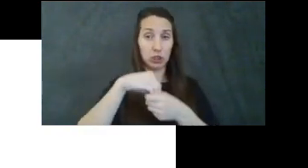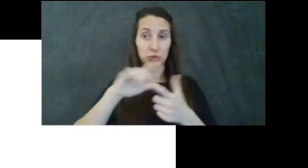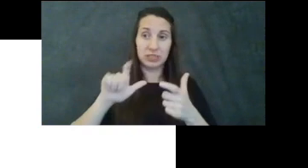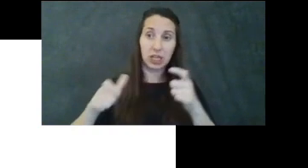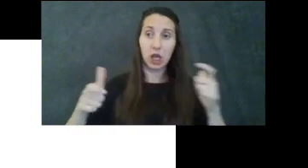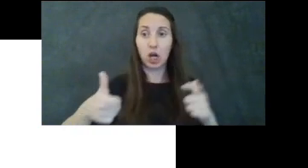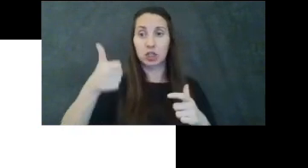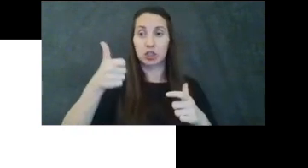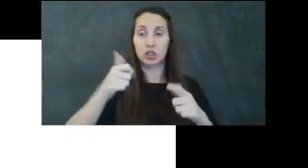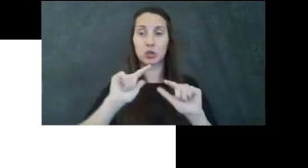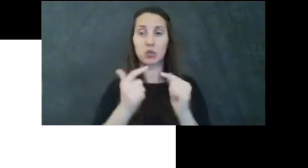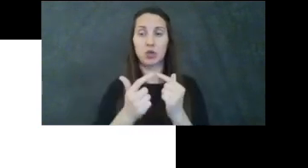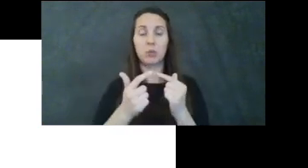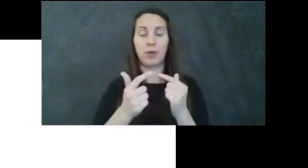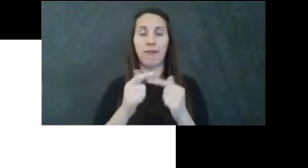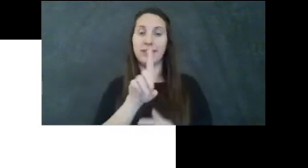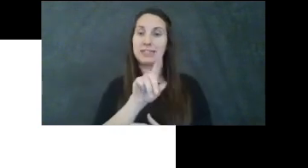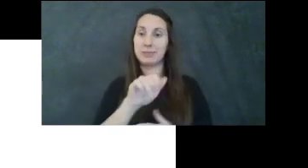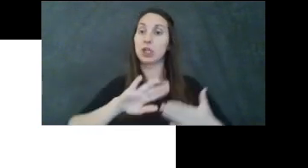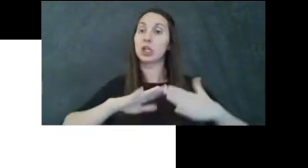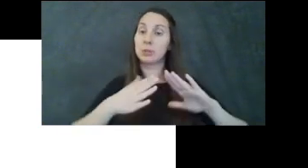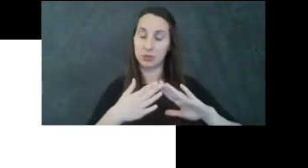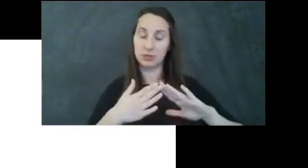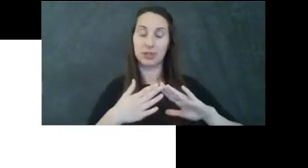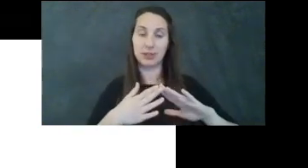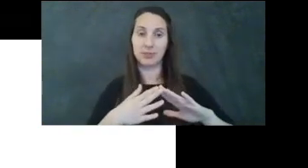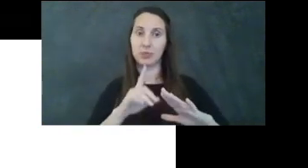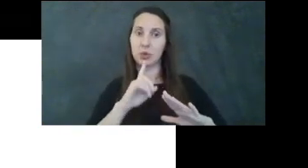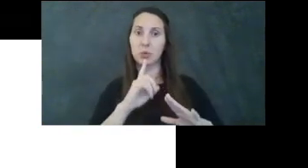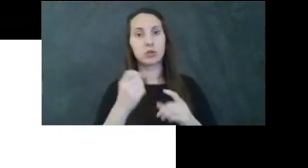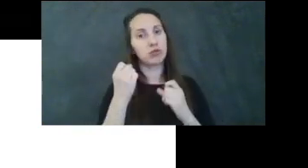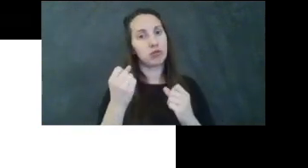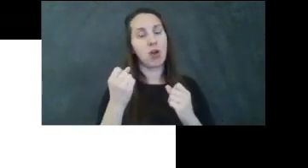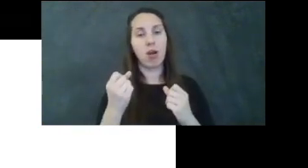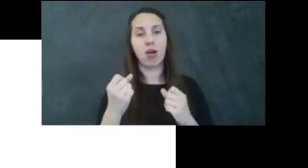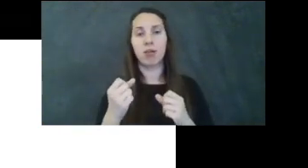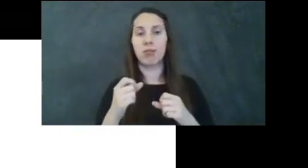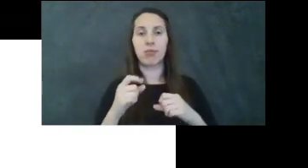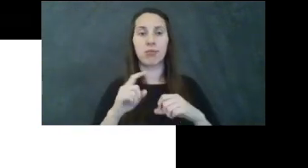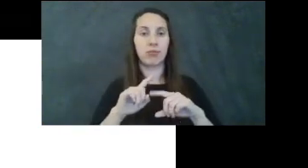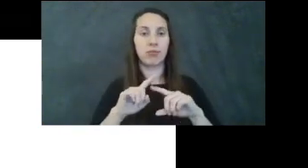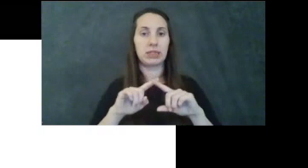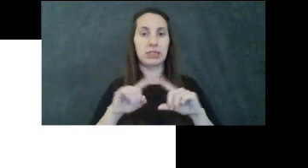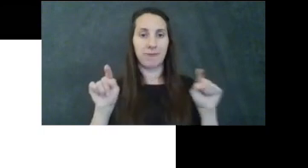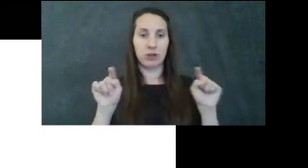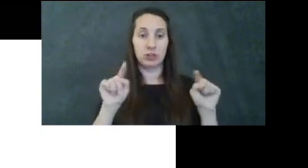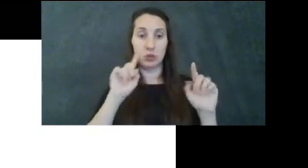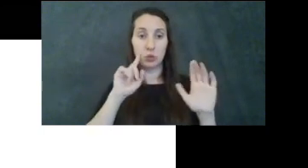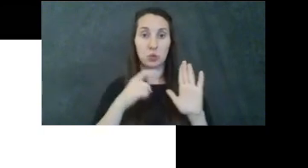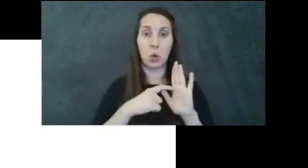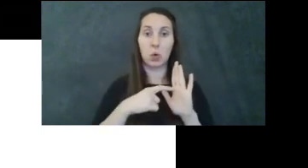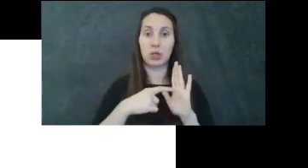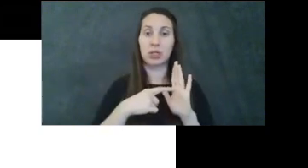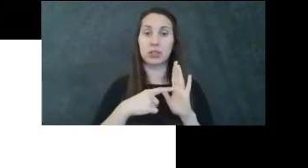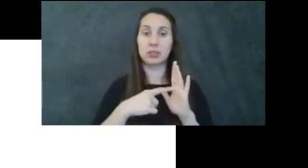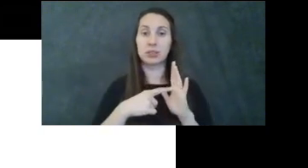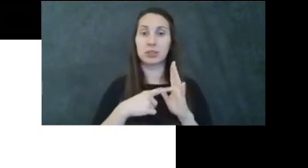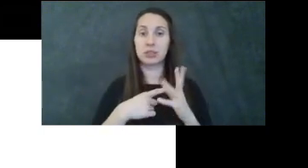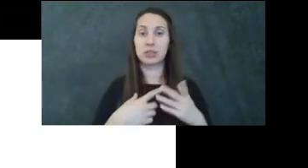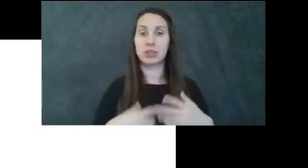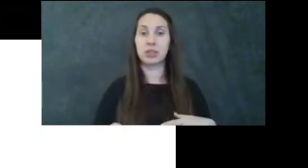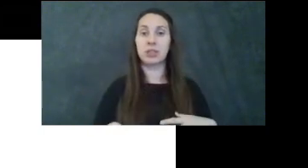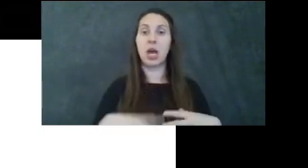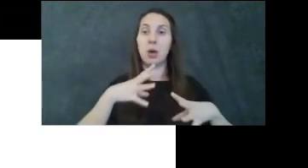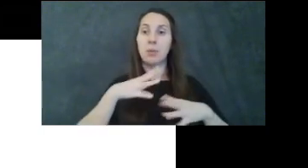no difference, and a very sharp difference. If you look by margin on approval rating, you see a 2-point